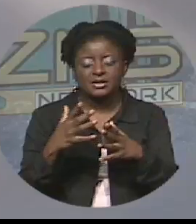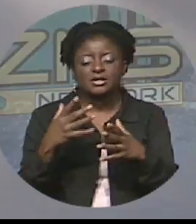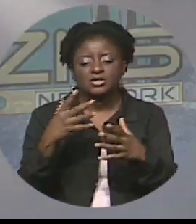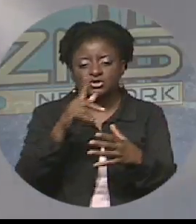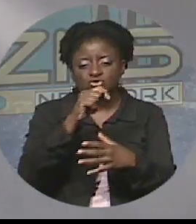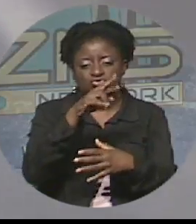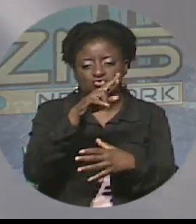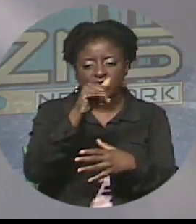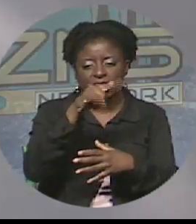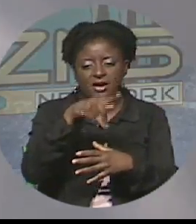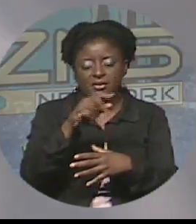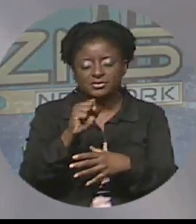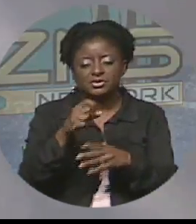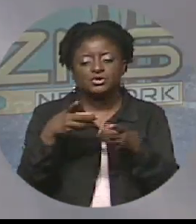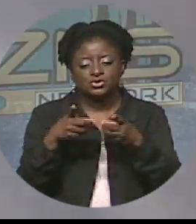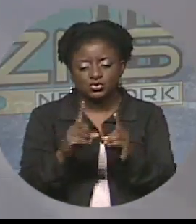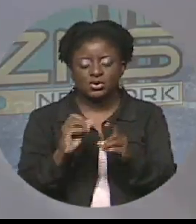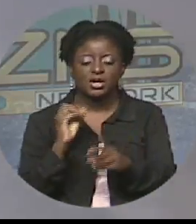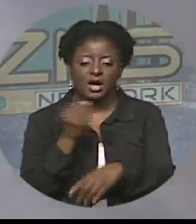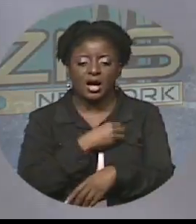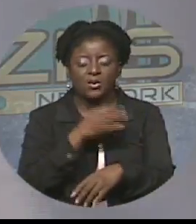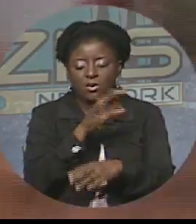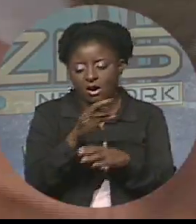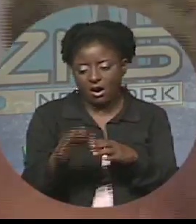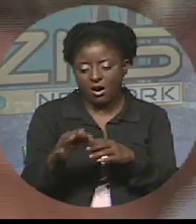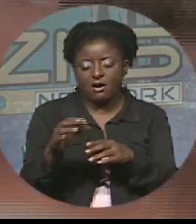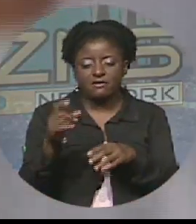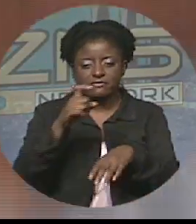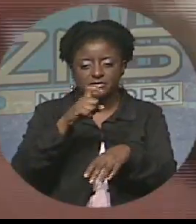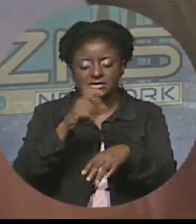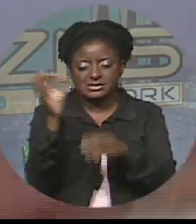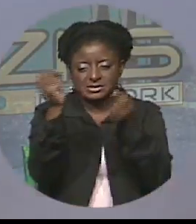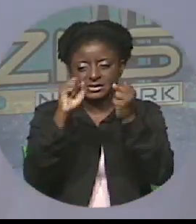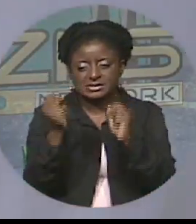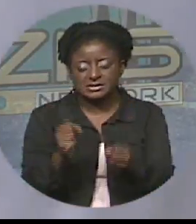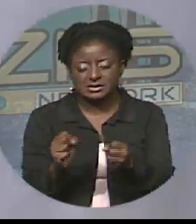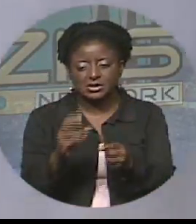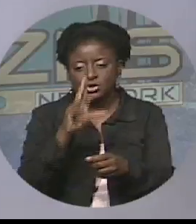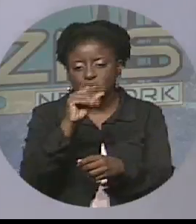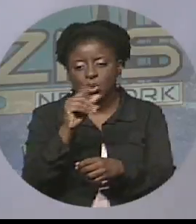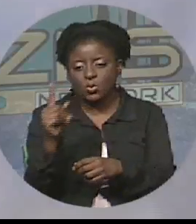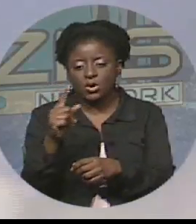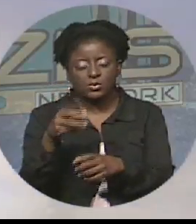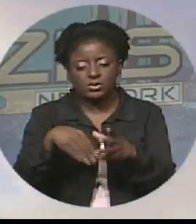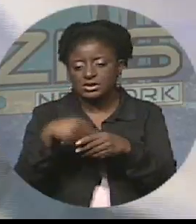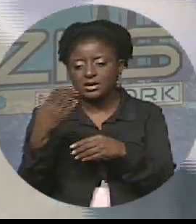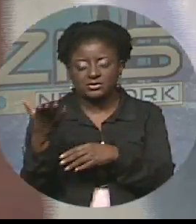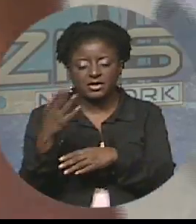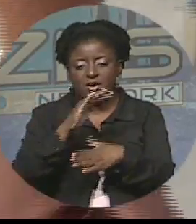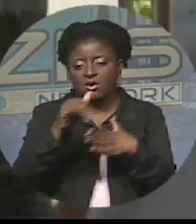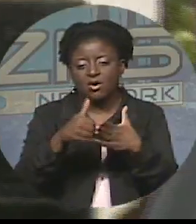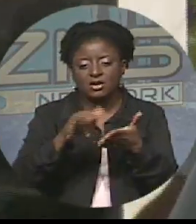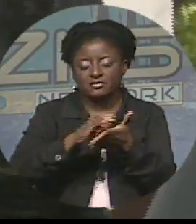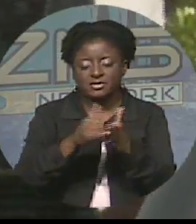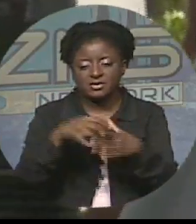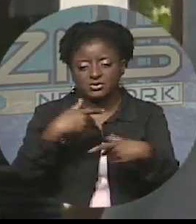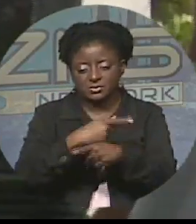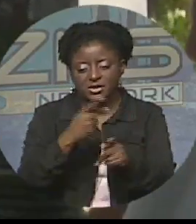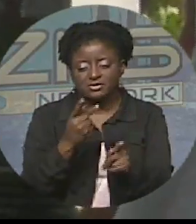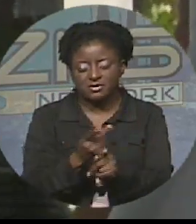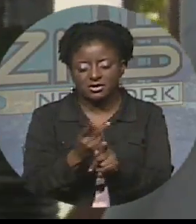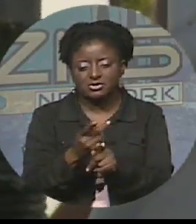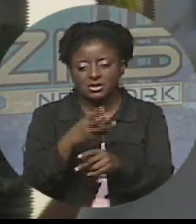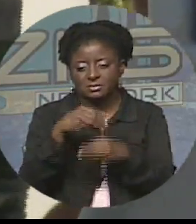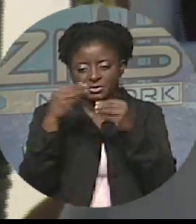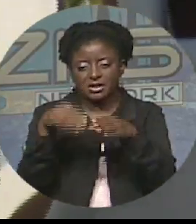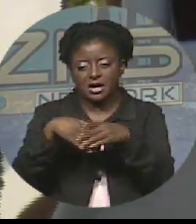protected by the Defense Force. No one's out there. They are out there. All of these were manufactured and put out there. The Pinders